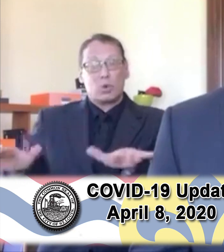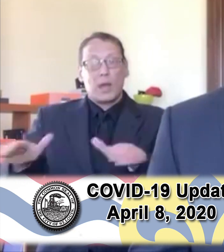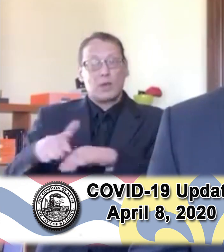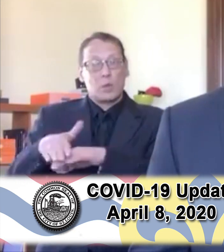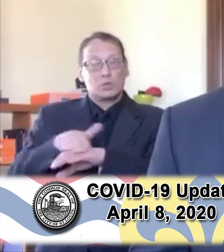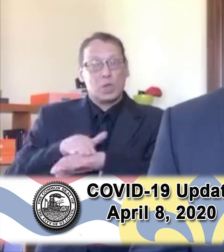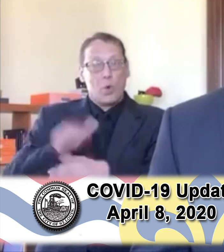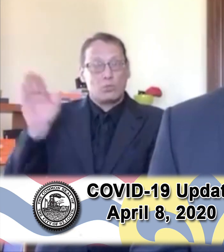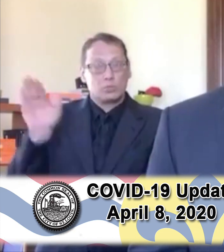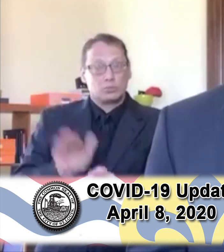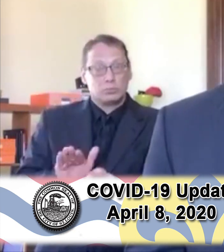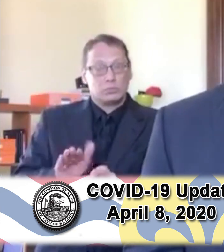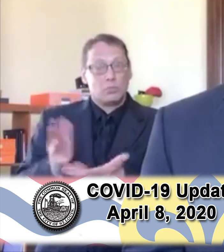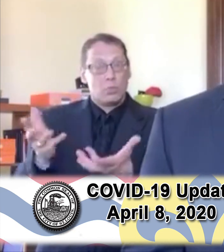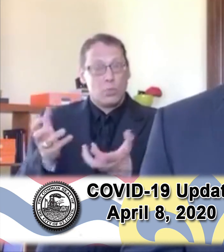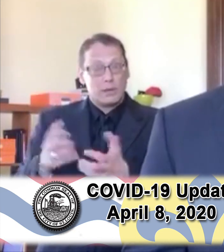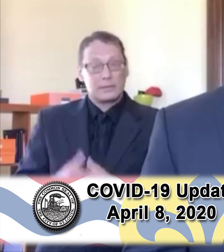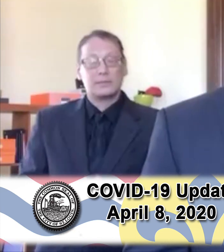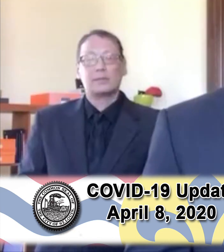city of St. Louis.